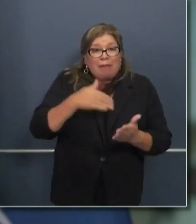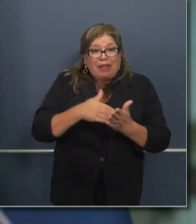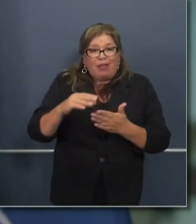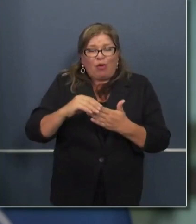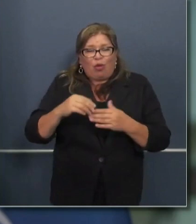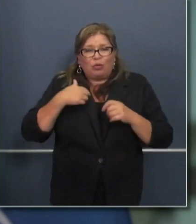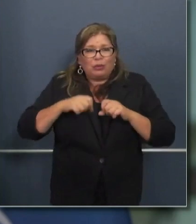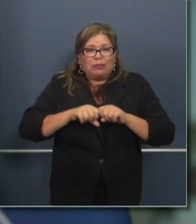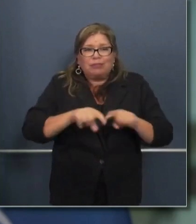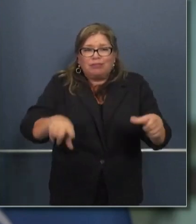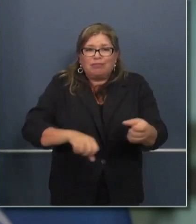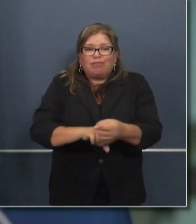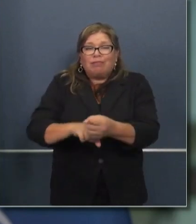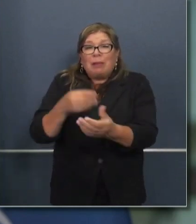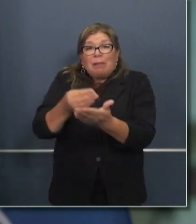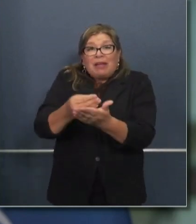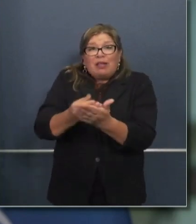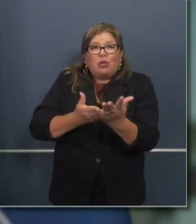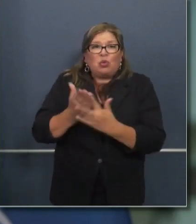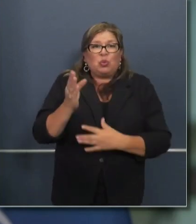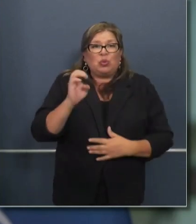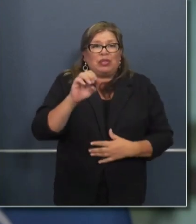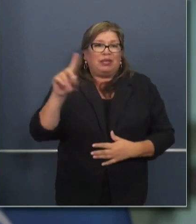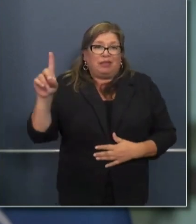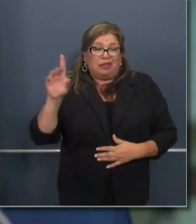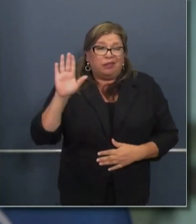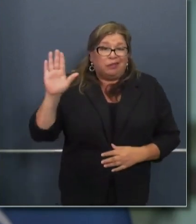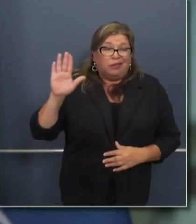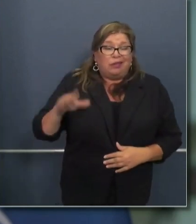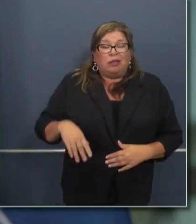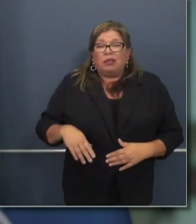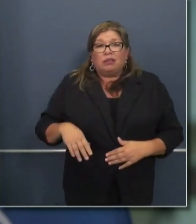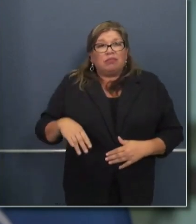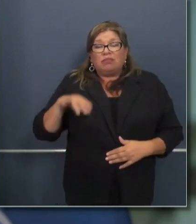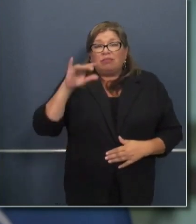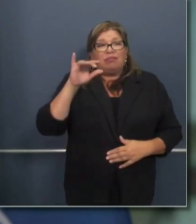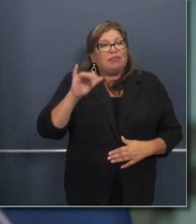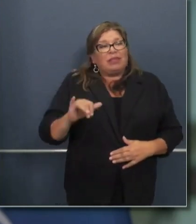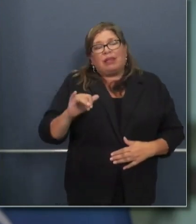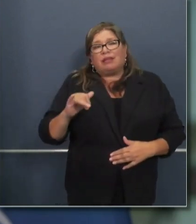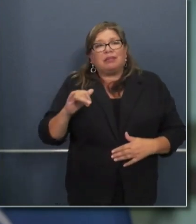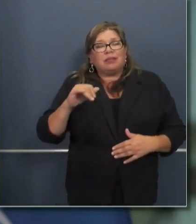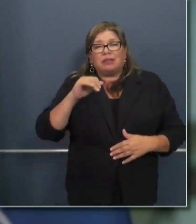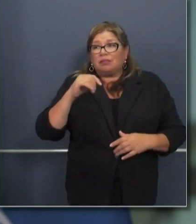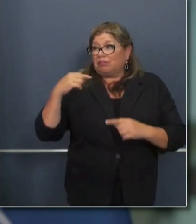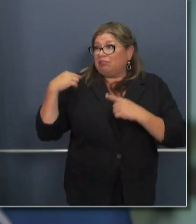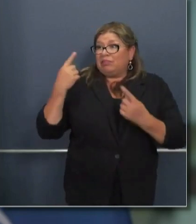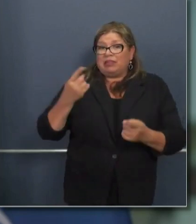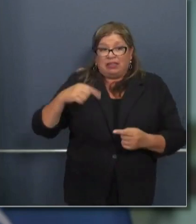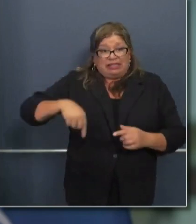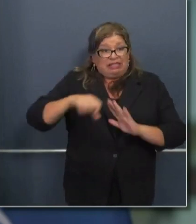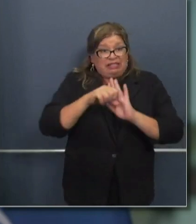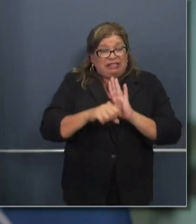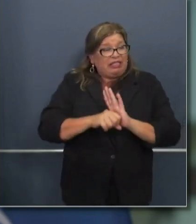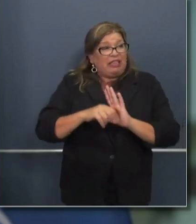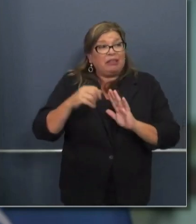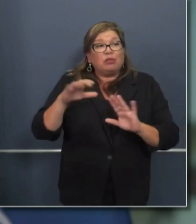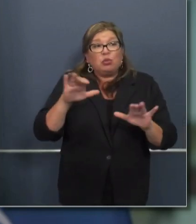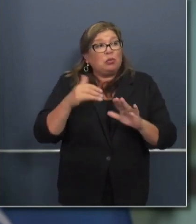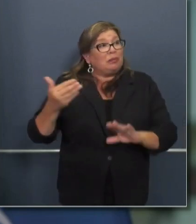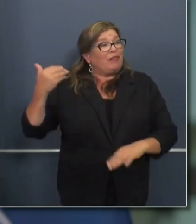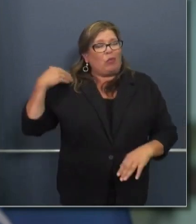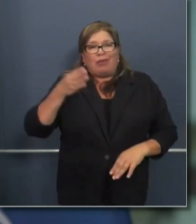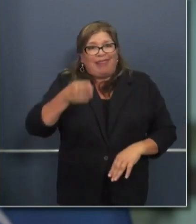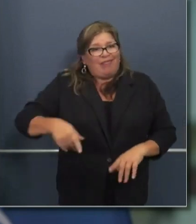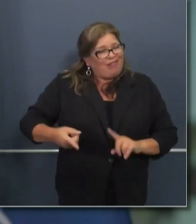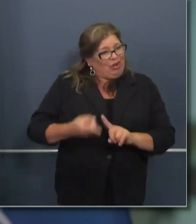assistance. That's not something the state has ever had to do in the past, and I'm proud of the work that they've done under